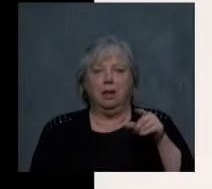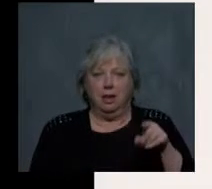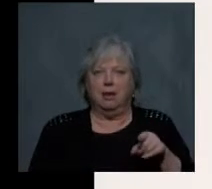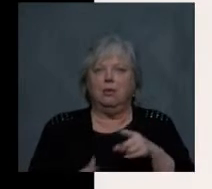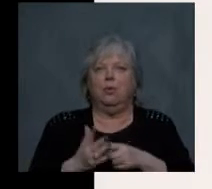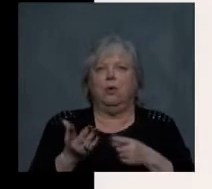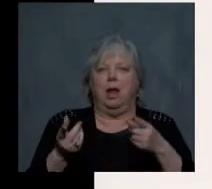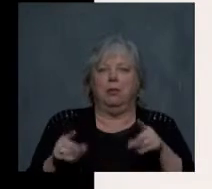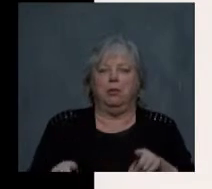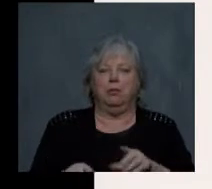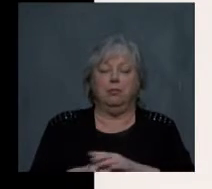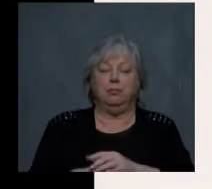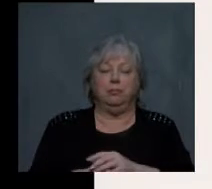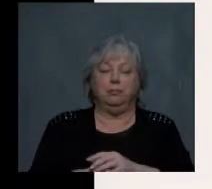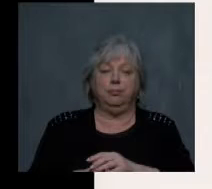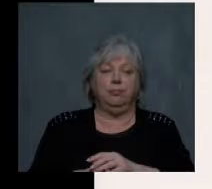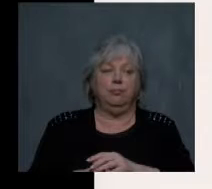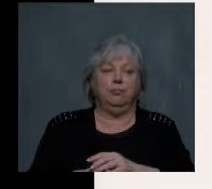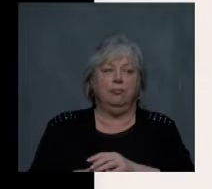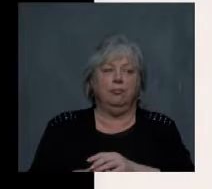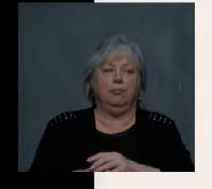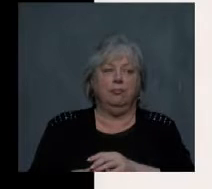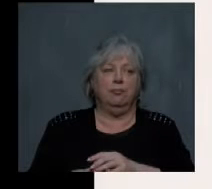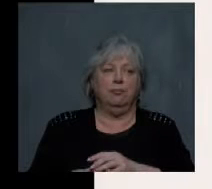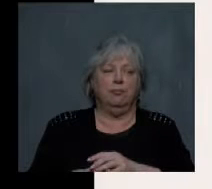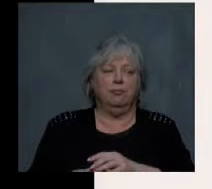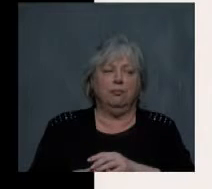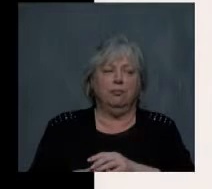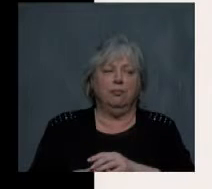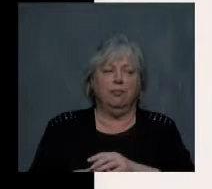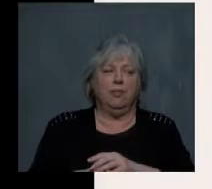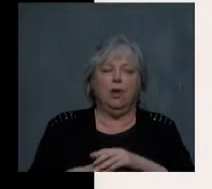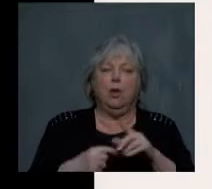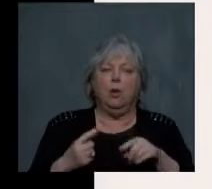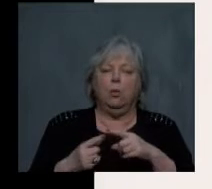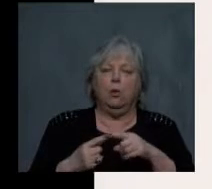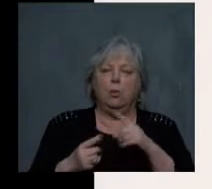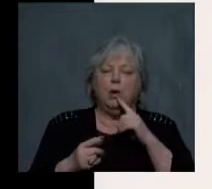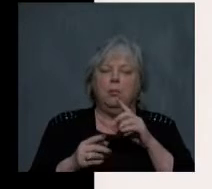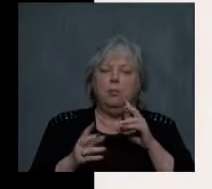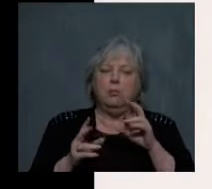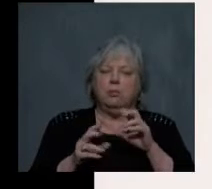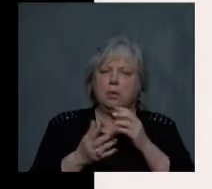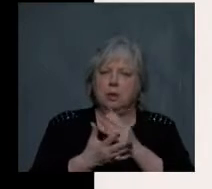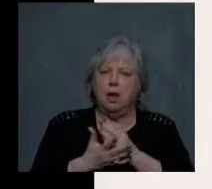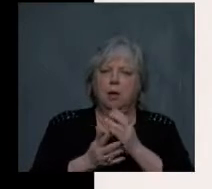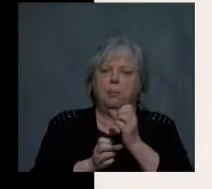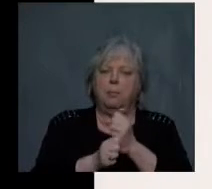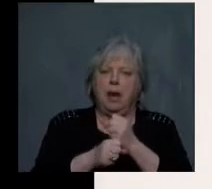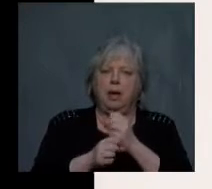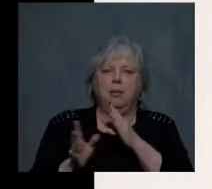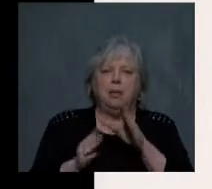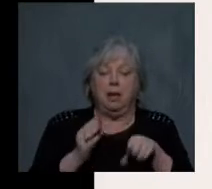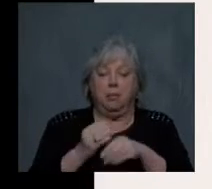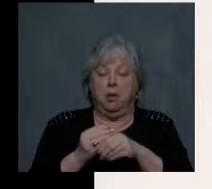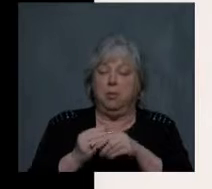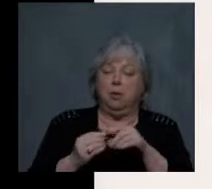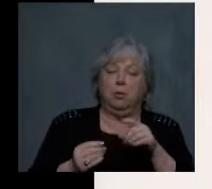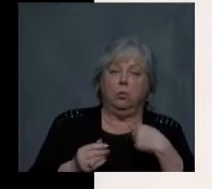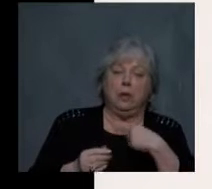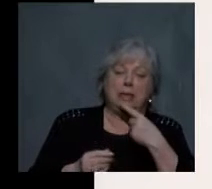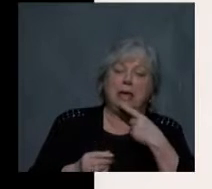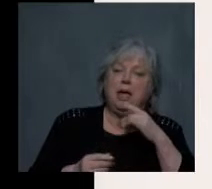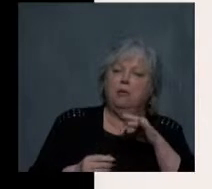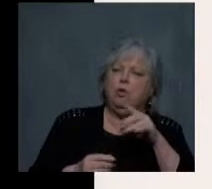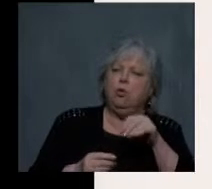case. This was the case when we broke making plan amendments. We said, if you do something in a neighborhood that really